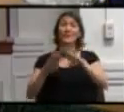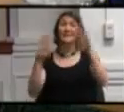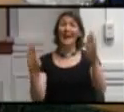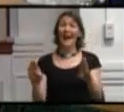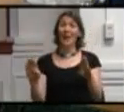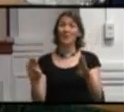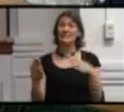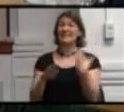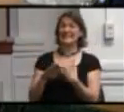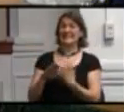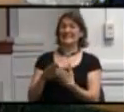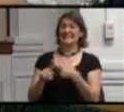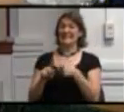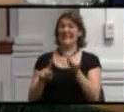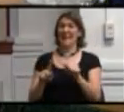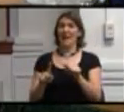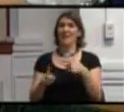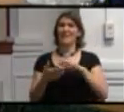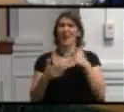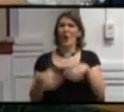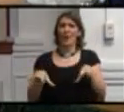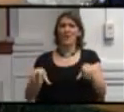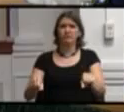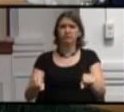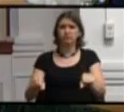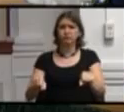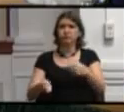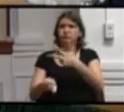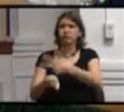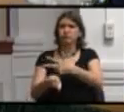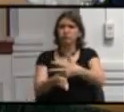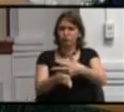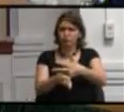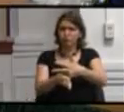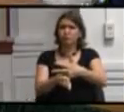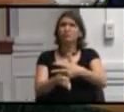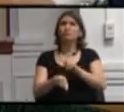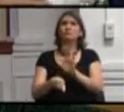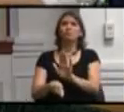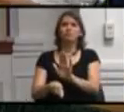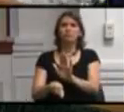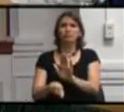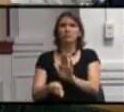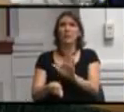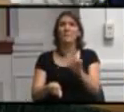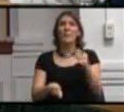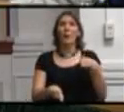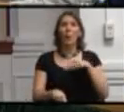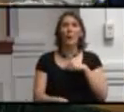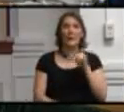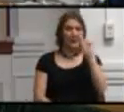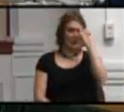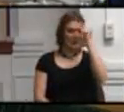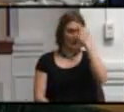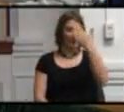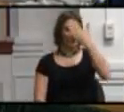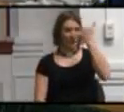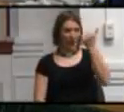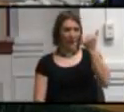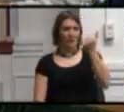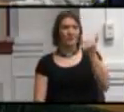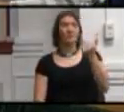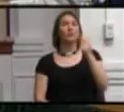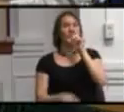where the town has already secured the benefit of the agreement, but we failed 2 years ago to